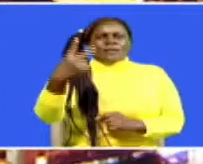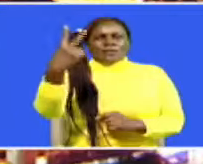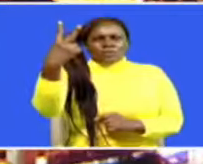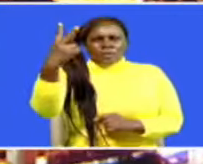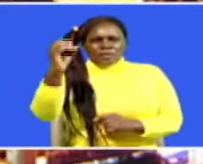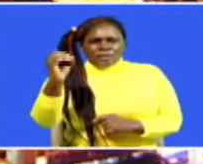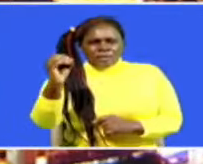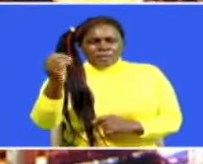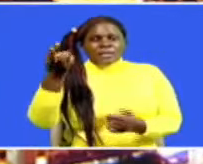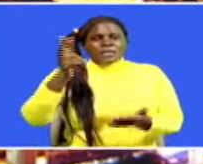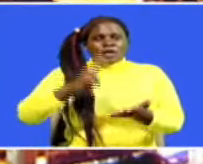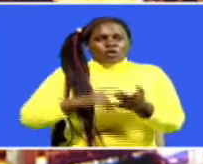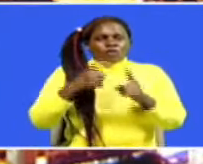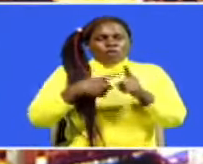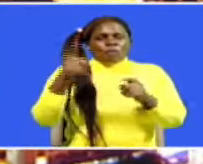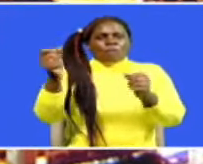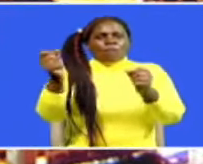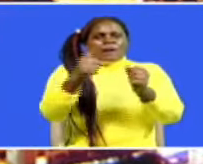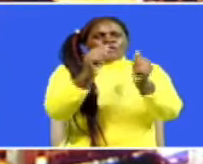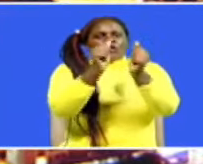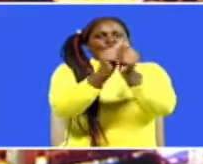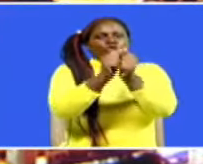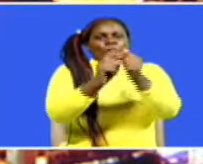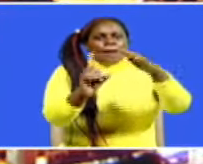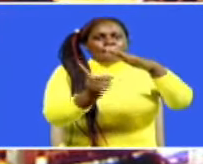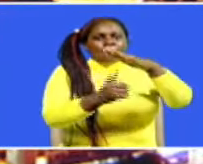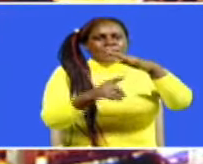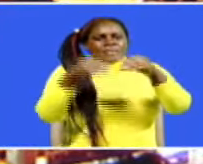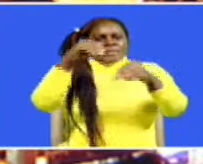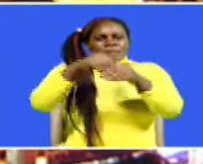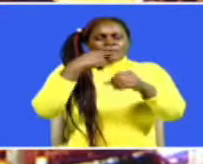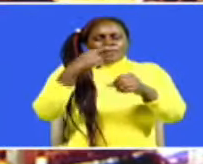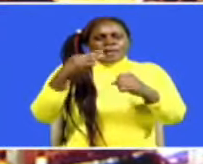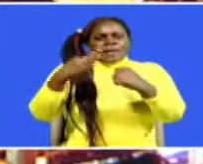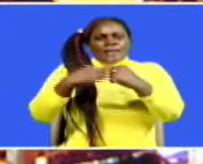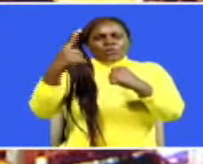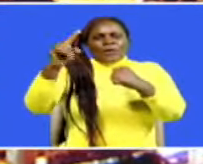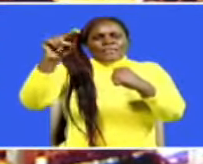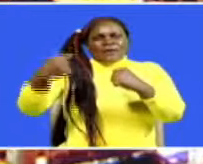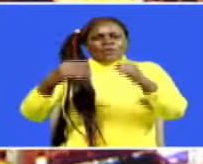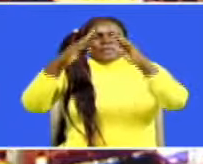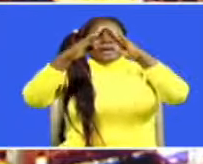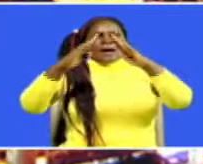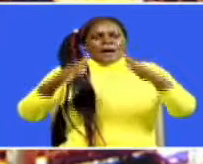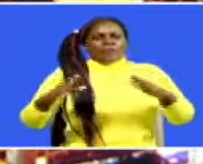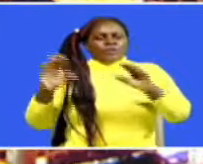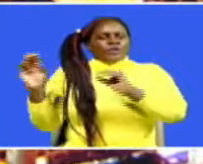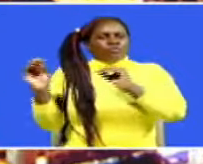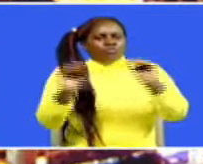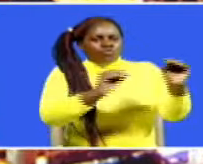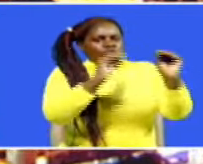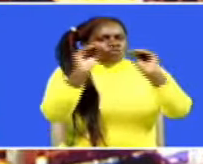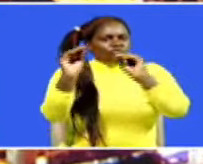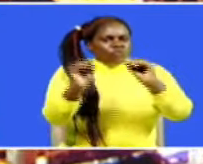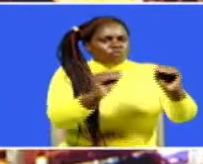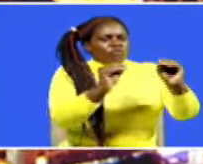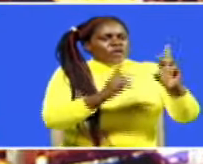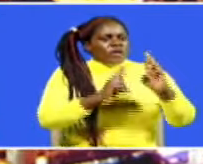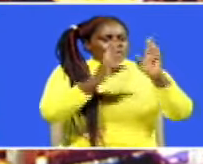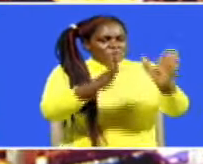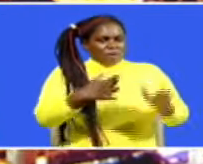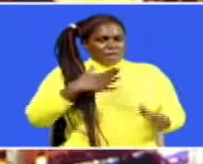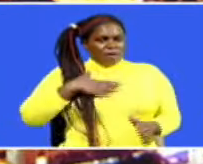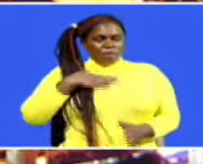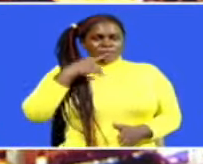120 recorded since October, with the Ministry of Interior saying 81,000 households have been displaced. And as Clement